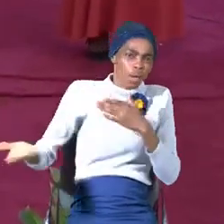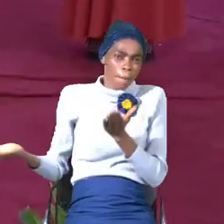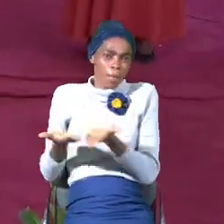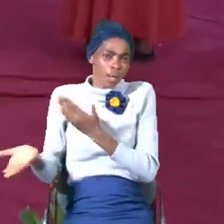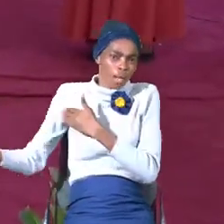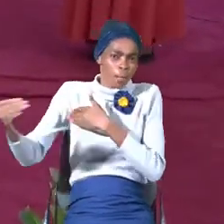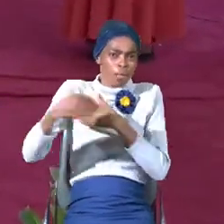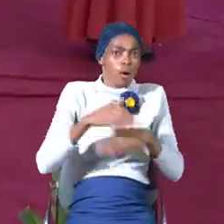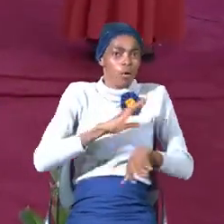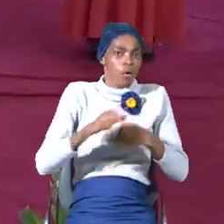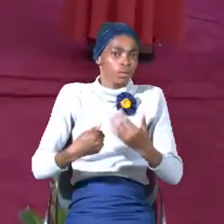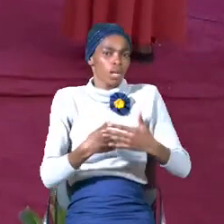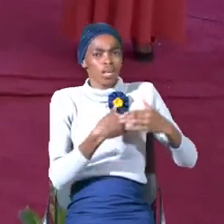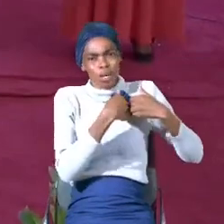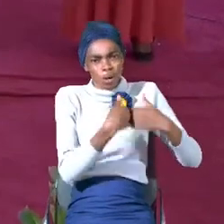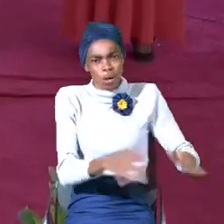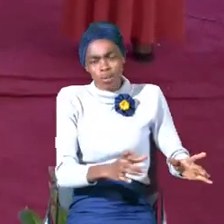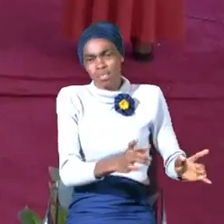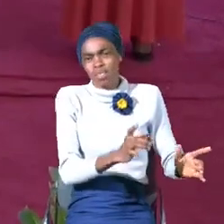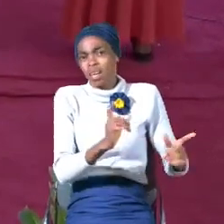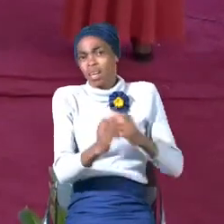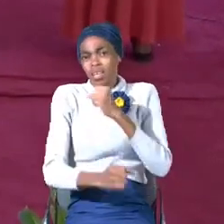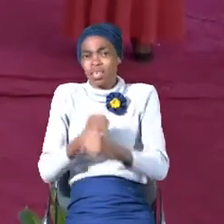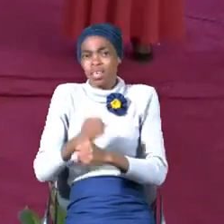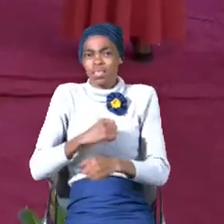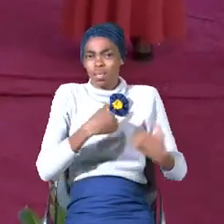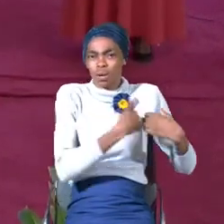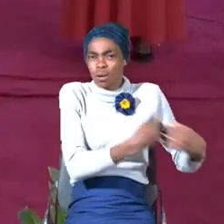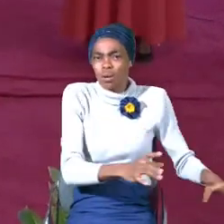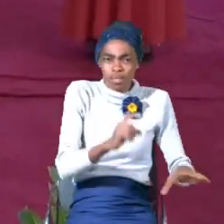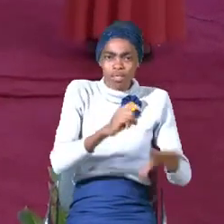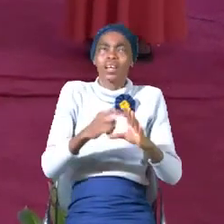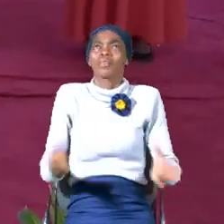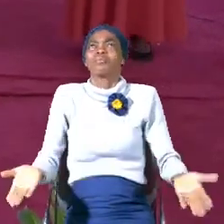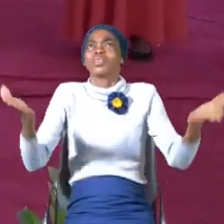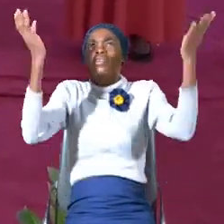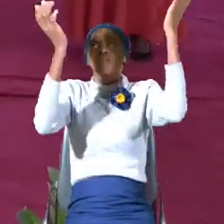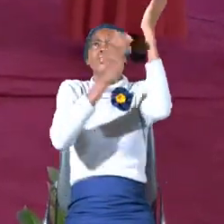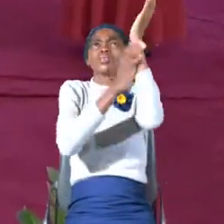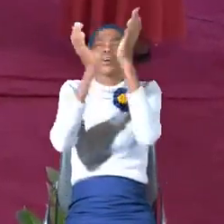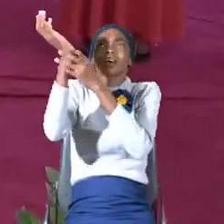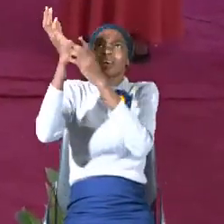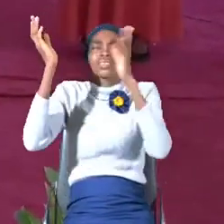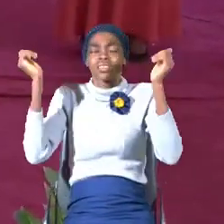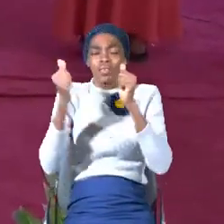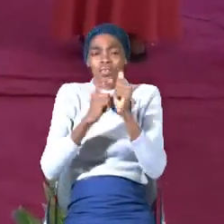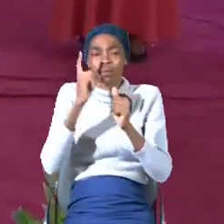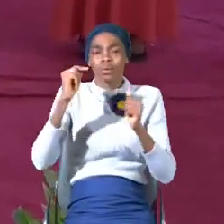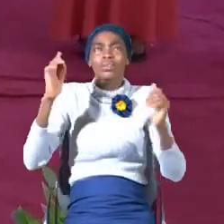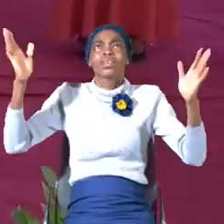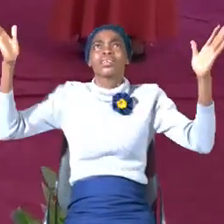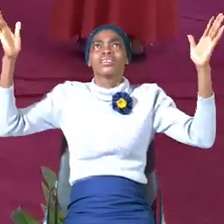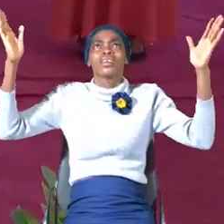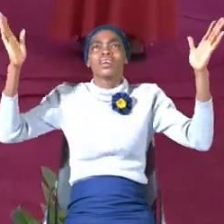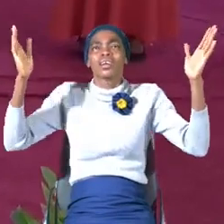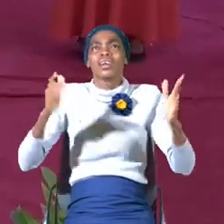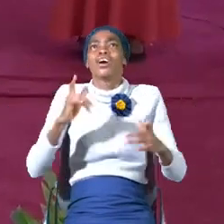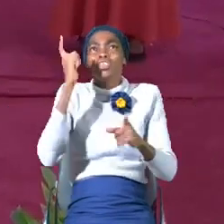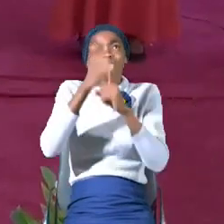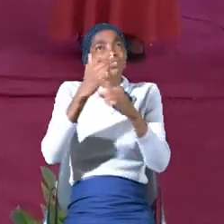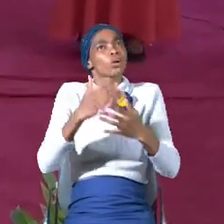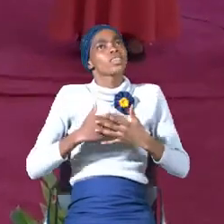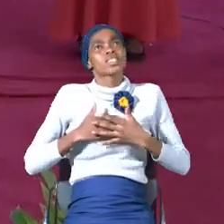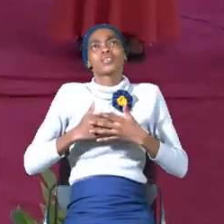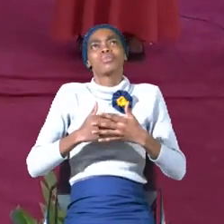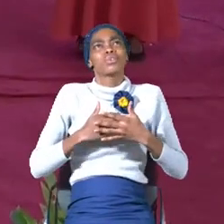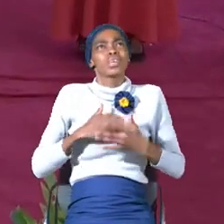years, lost time. Lift your hands, everybody. Declare, say, just breathe your name upon